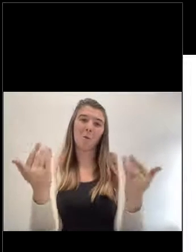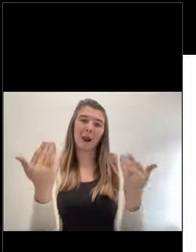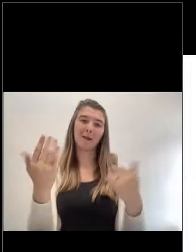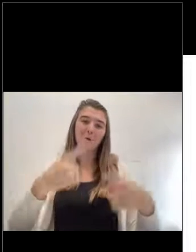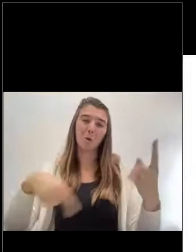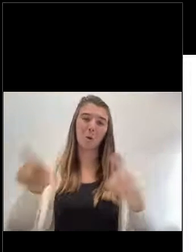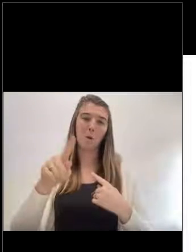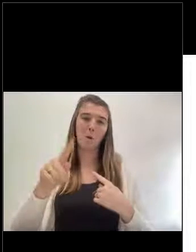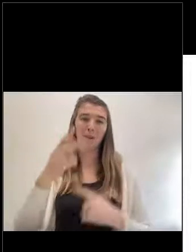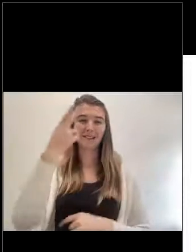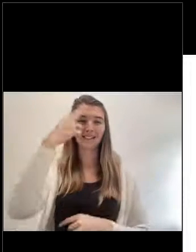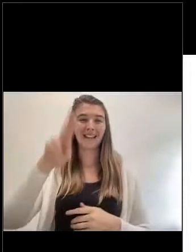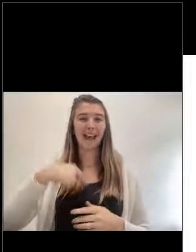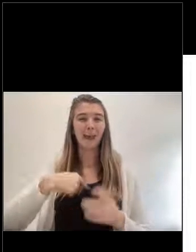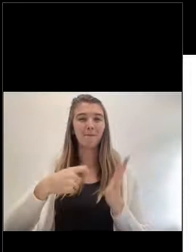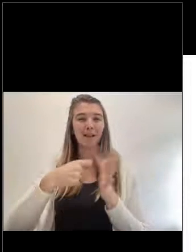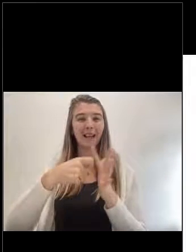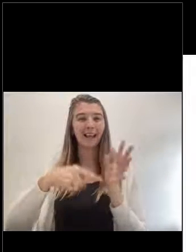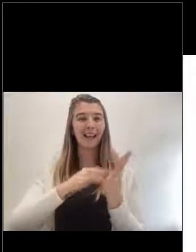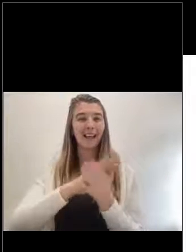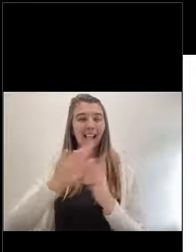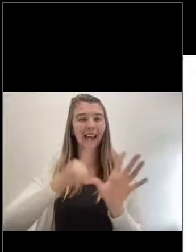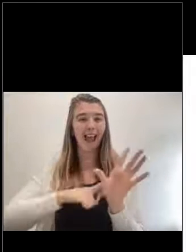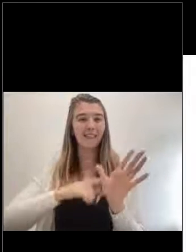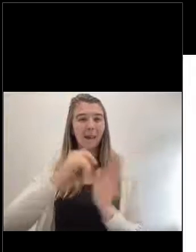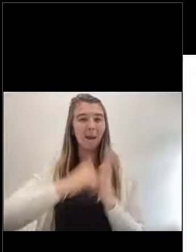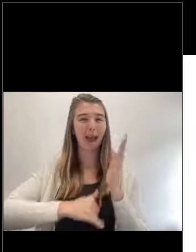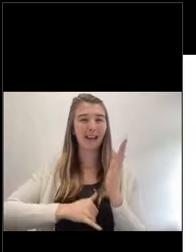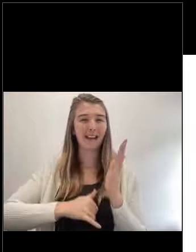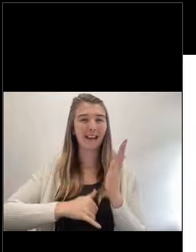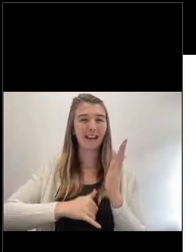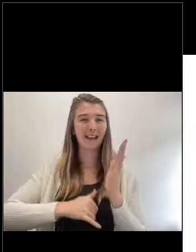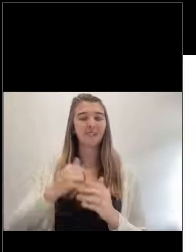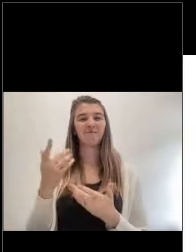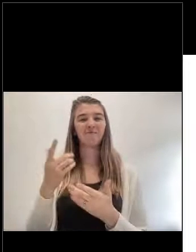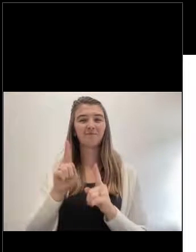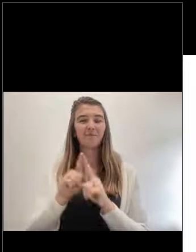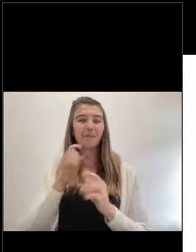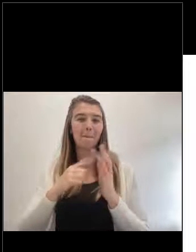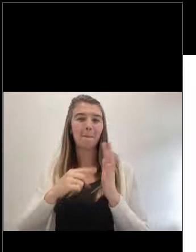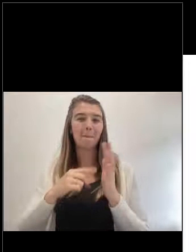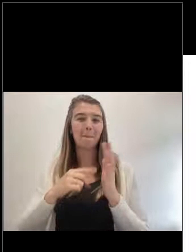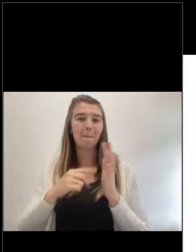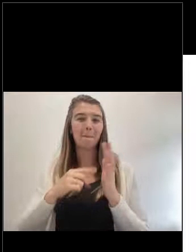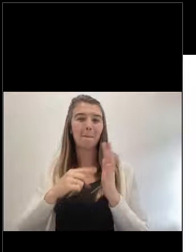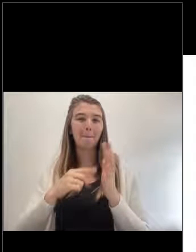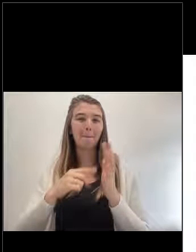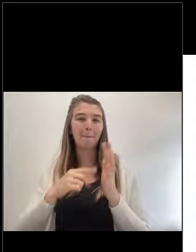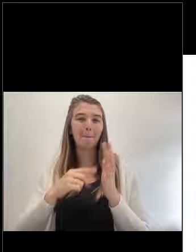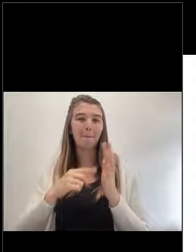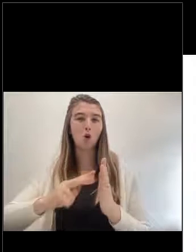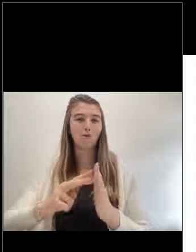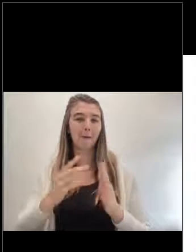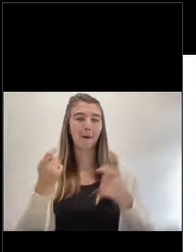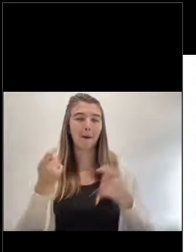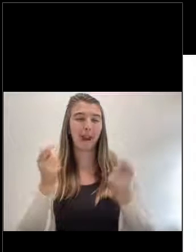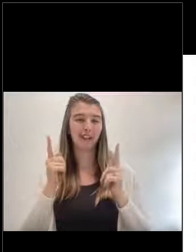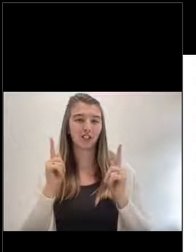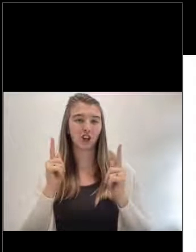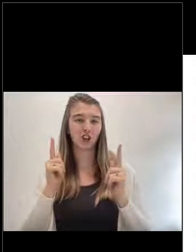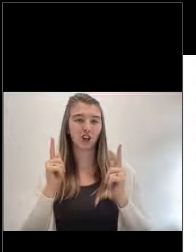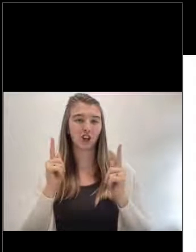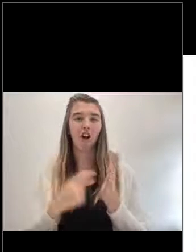Kathy Page, and as Ben mentioned, I am a Programme Manager in the Science Policy Unit here at the Royal Society of Chemistry. For those who don't know,